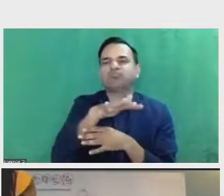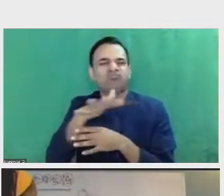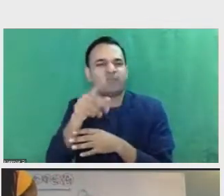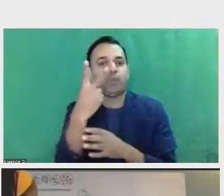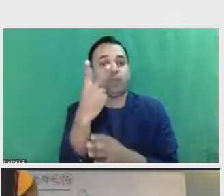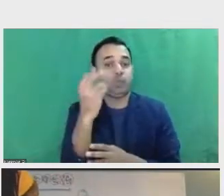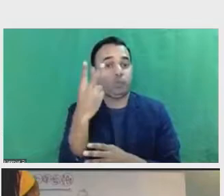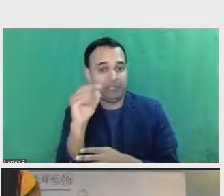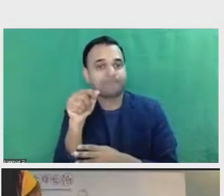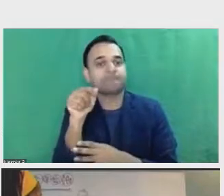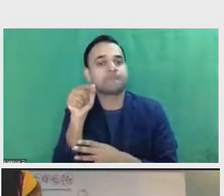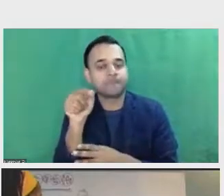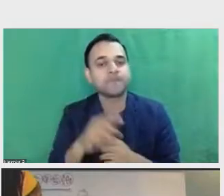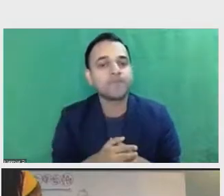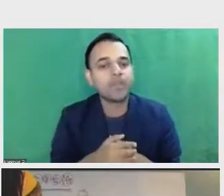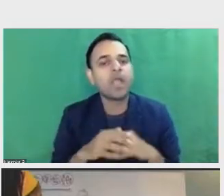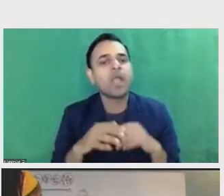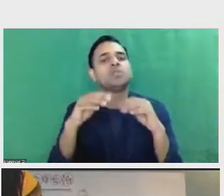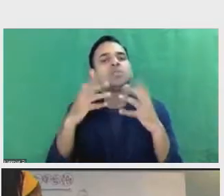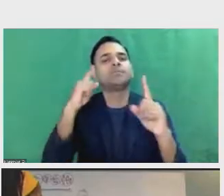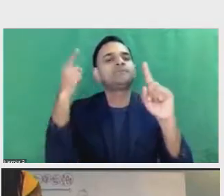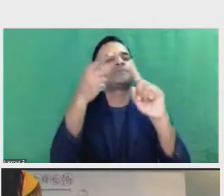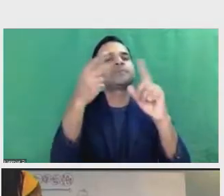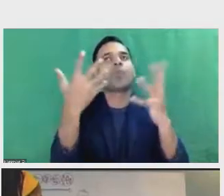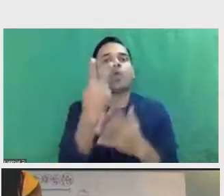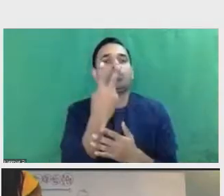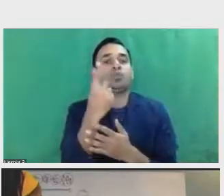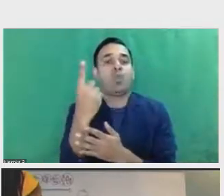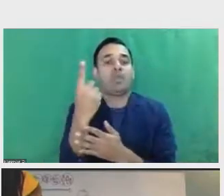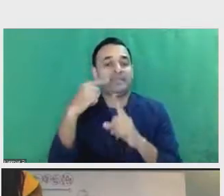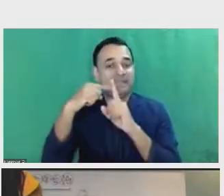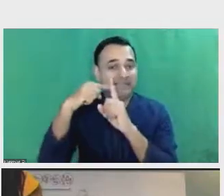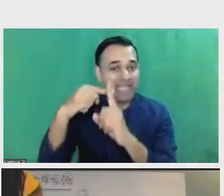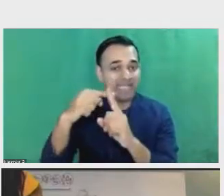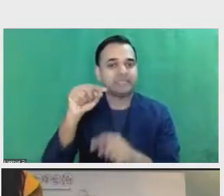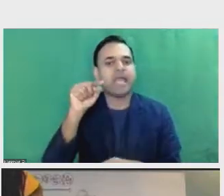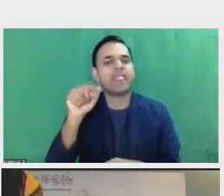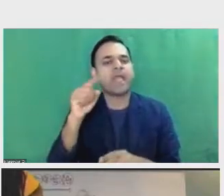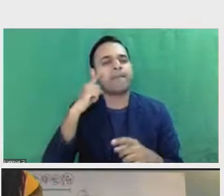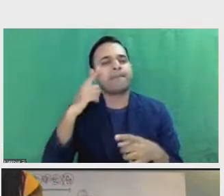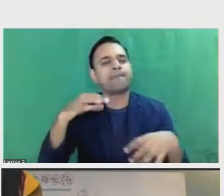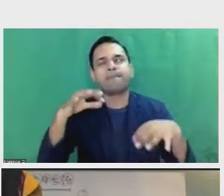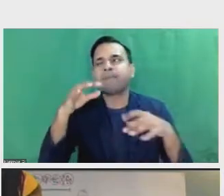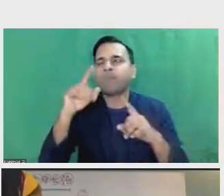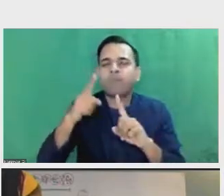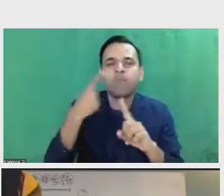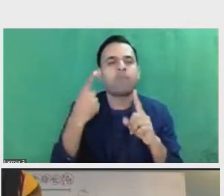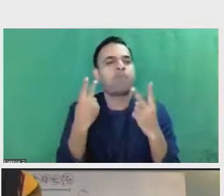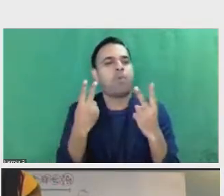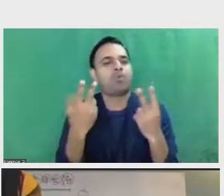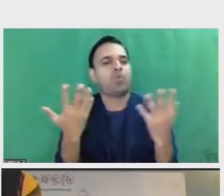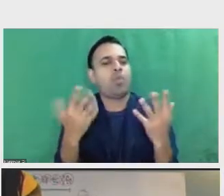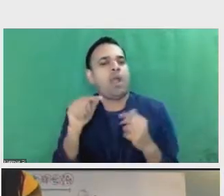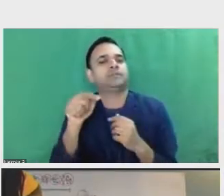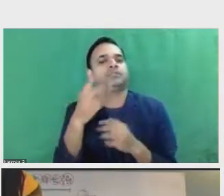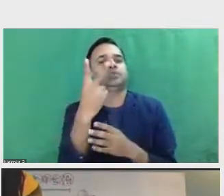crucial that gender considerations are addressed throughout the post-2020 Global Biodiversity Framework, including in the principles,